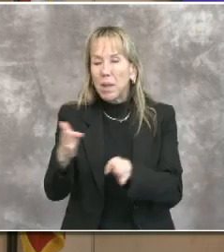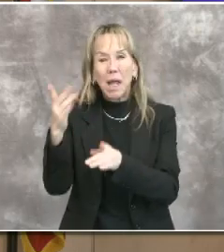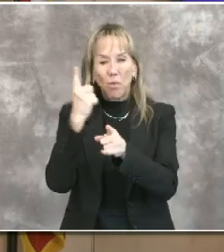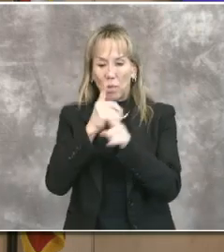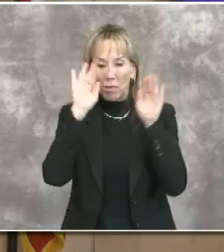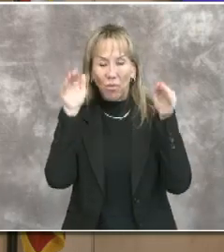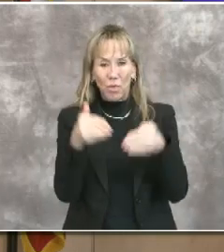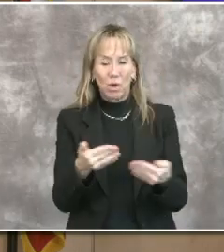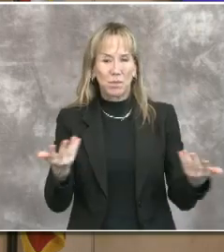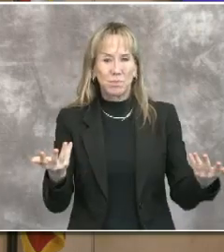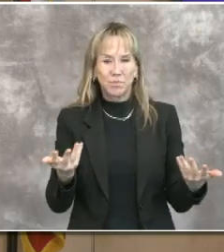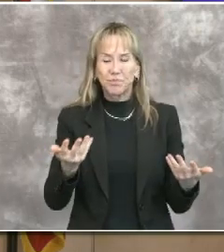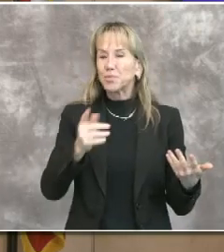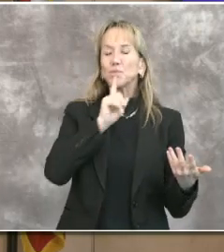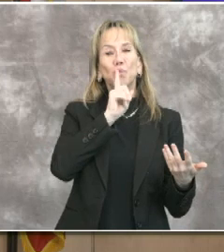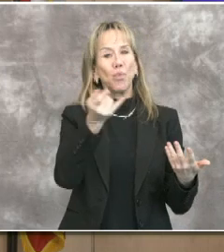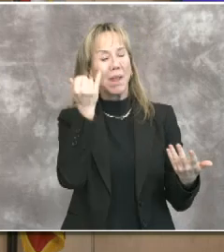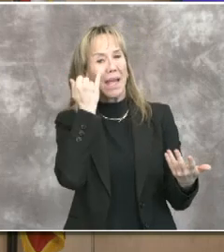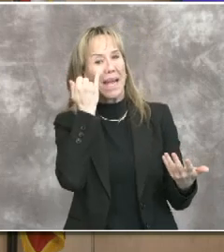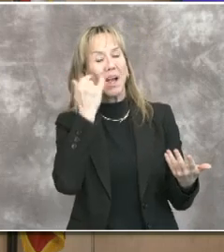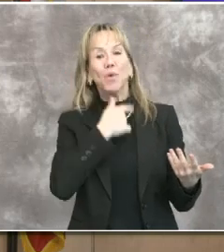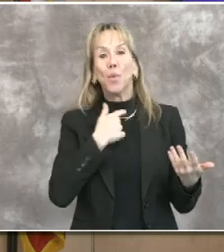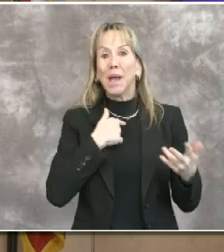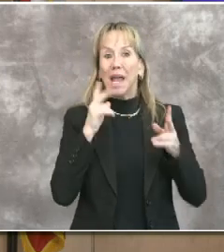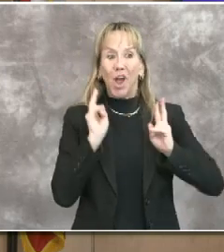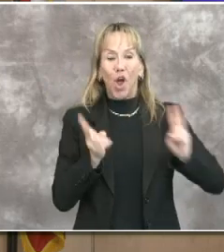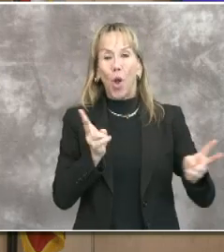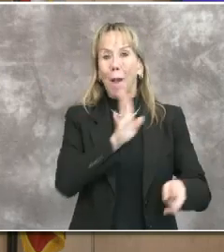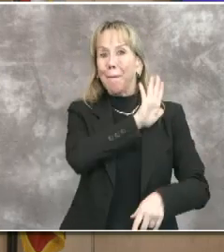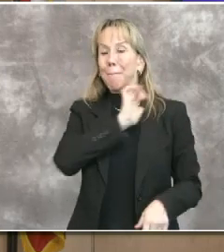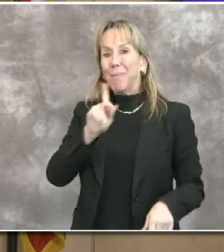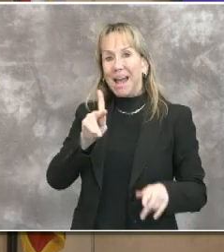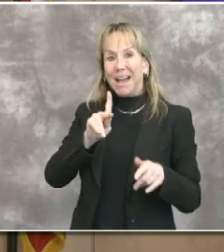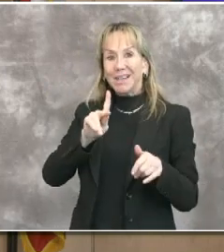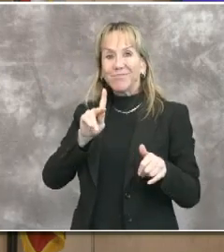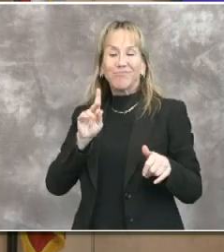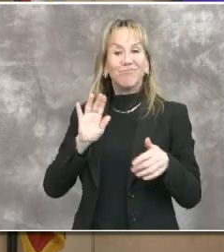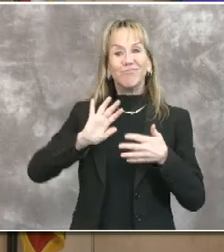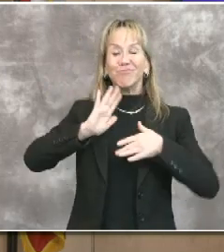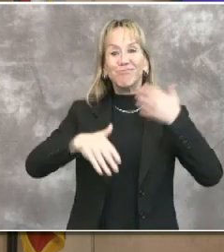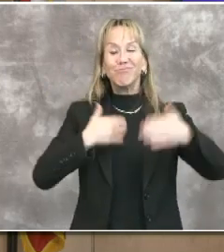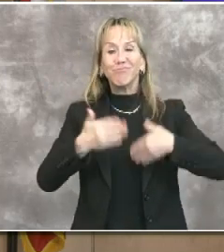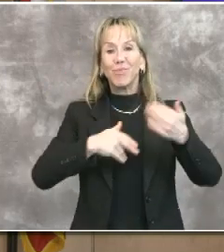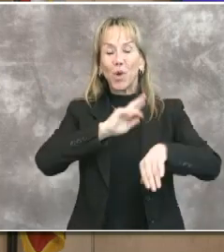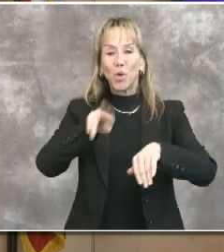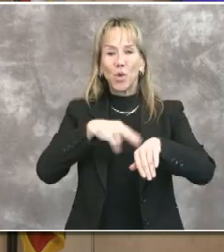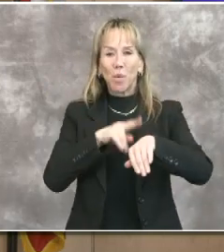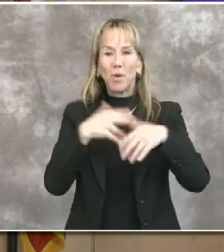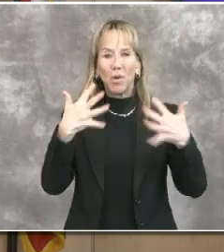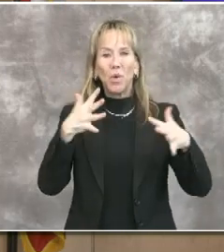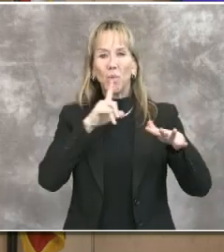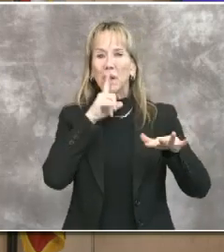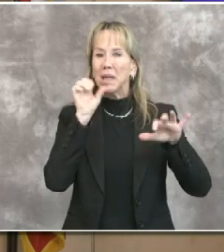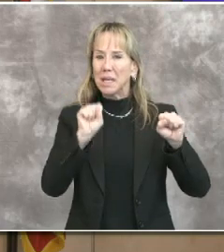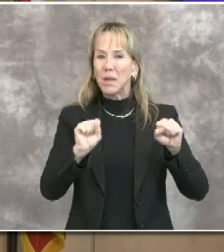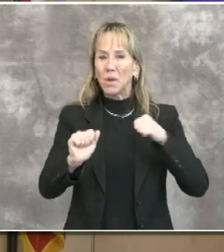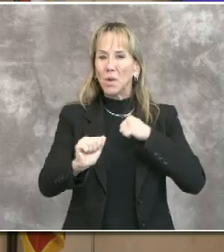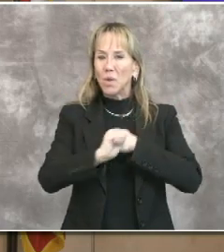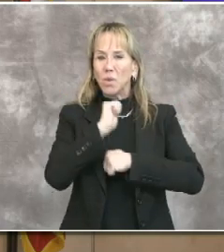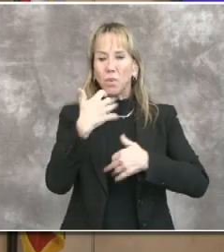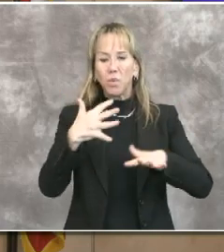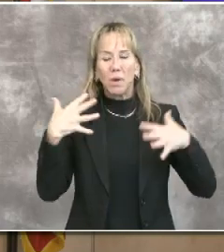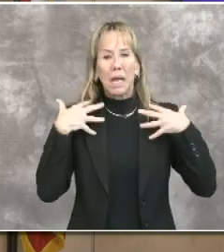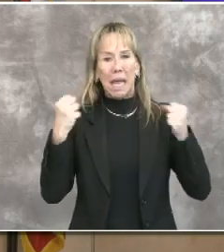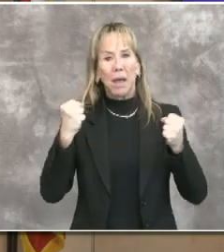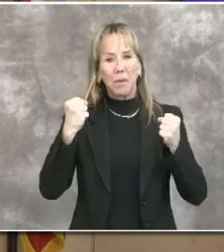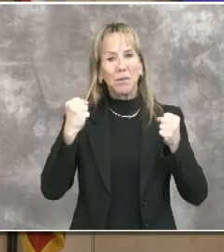out irresponsibly in a way that could set us in a horrific situation as it relates to the integrity of our healthcare system. We have to see